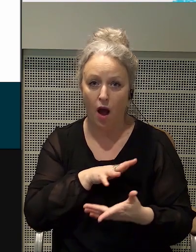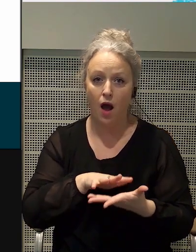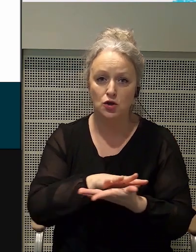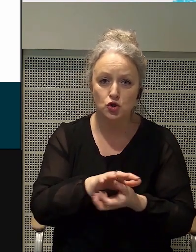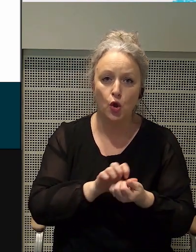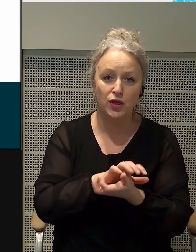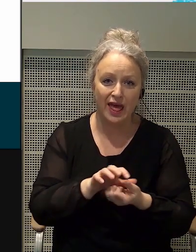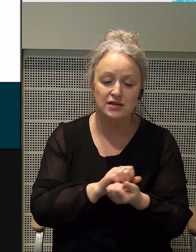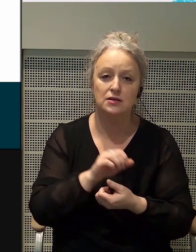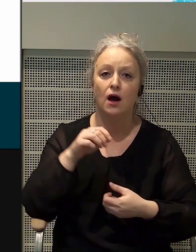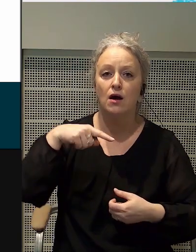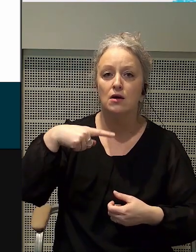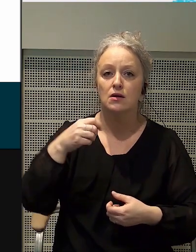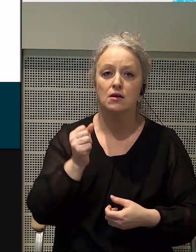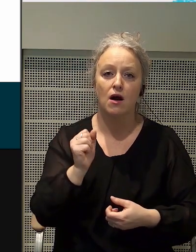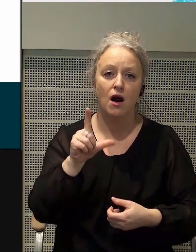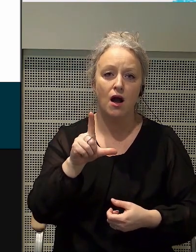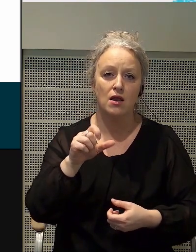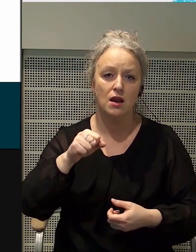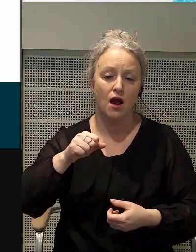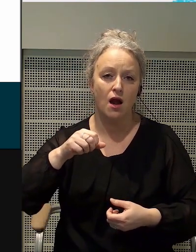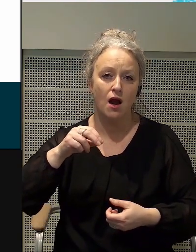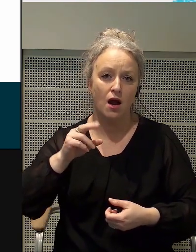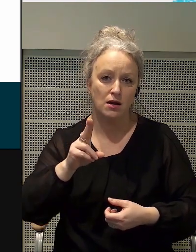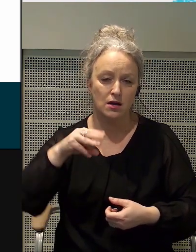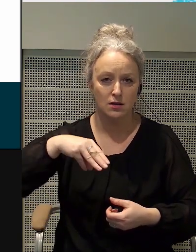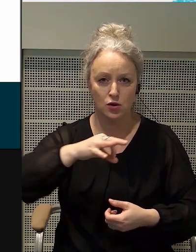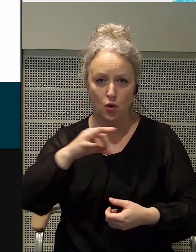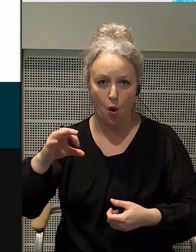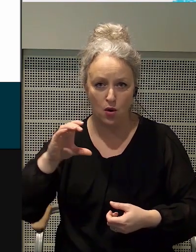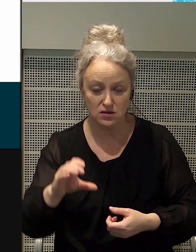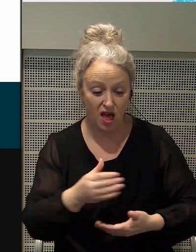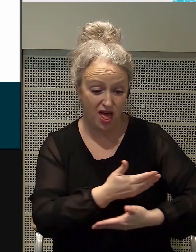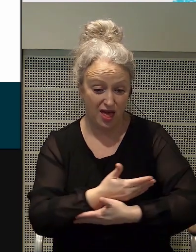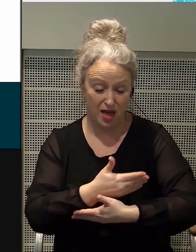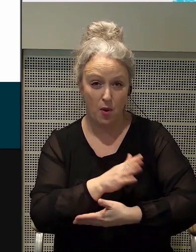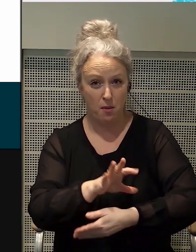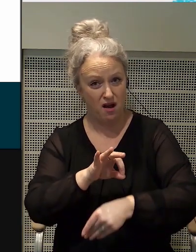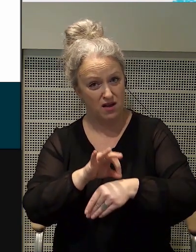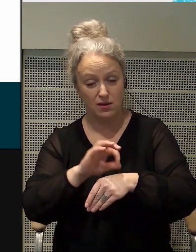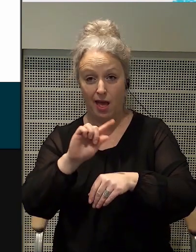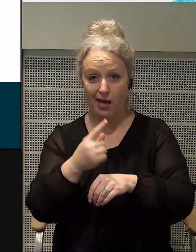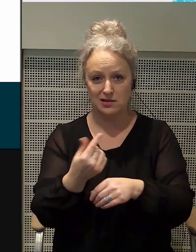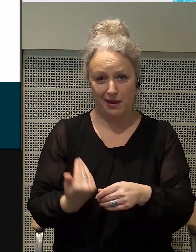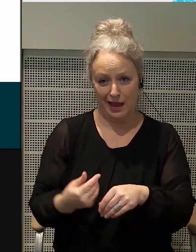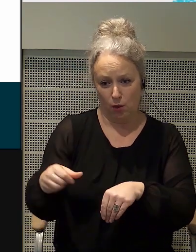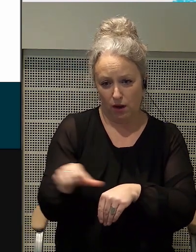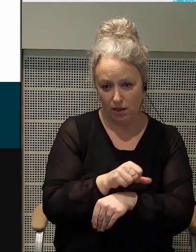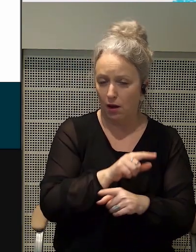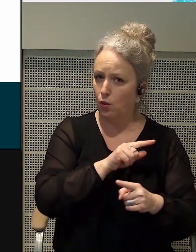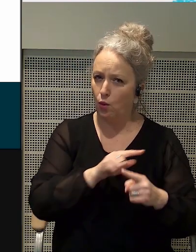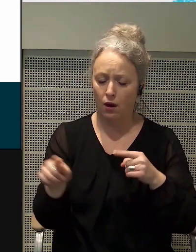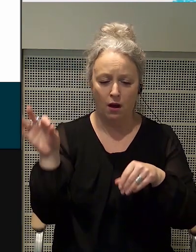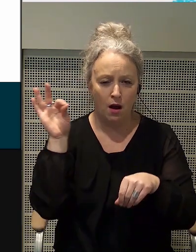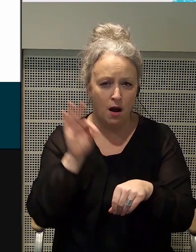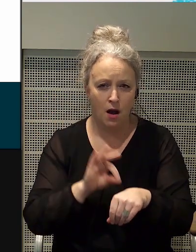gets very sick in the first week of life. And they might die if they don't get treated in time. And many countries have included it in the newborn